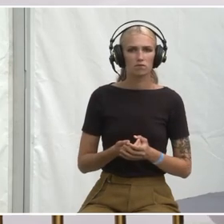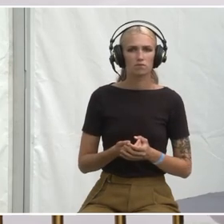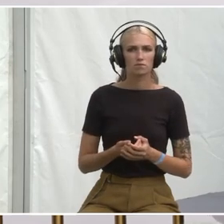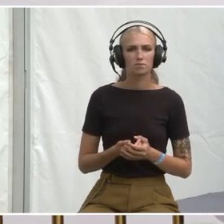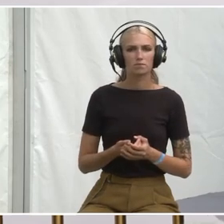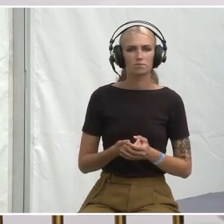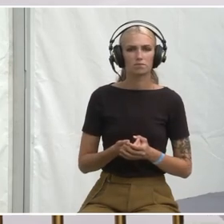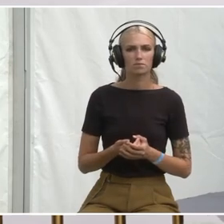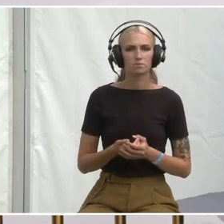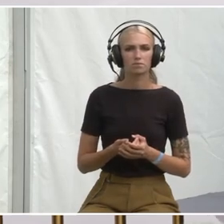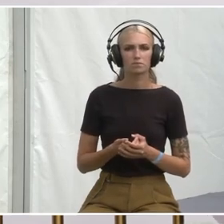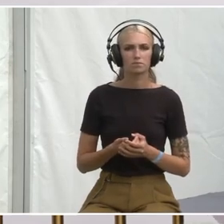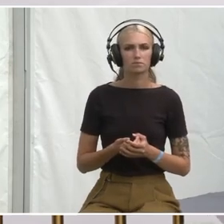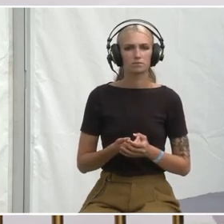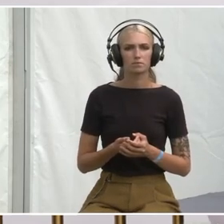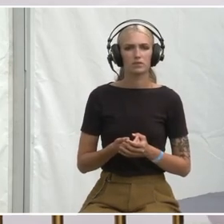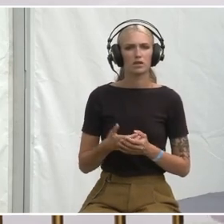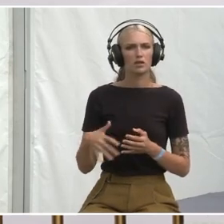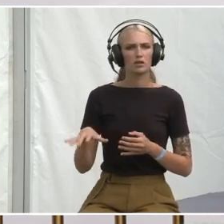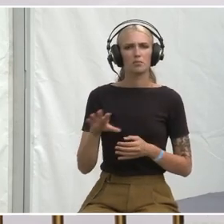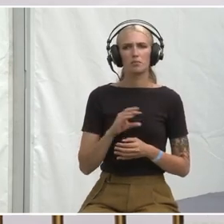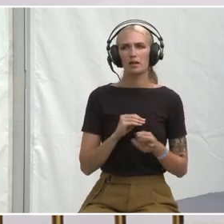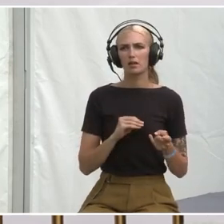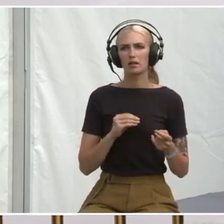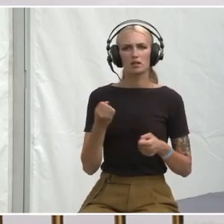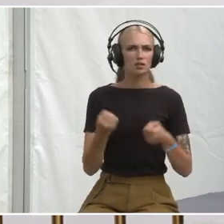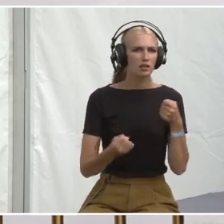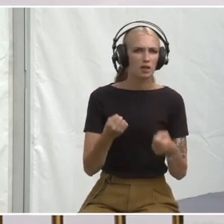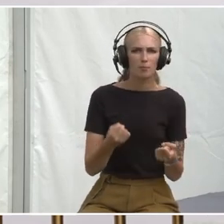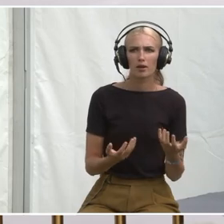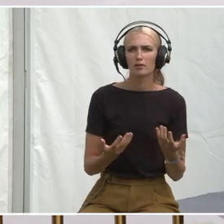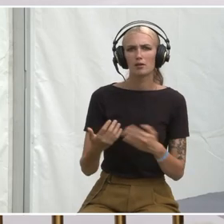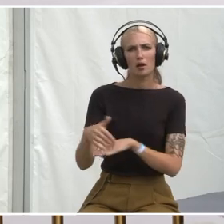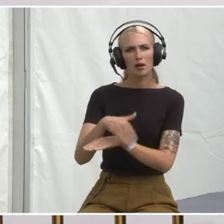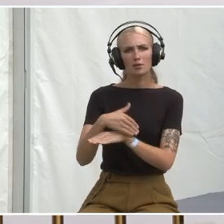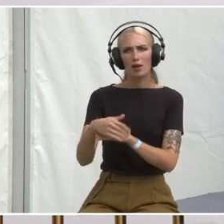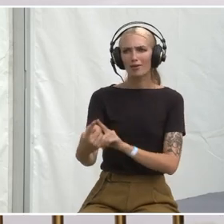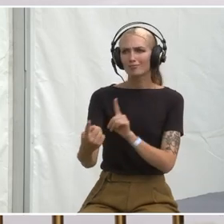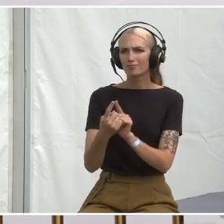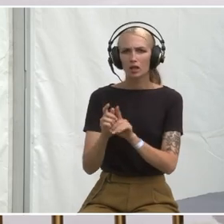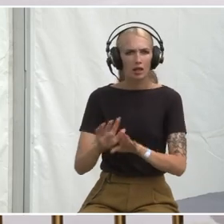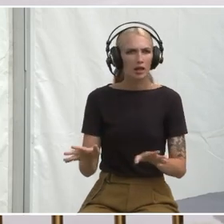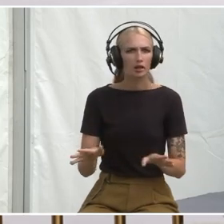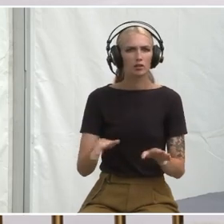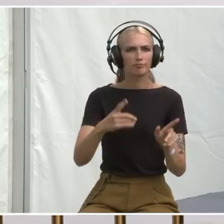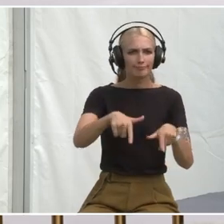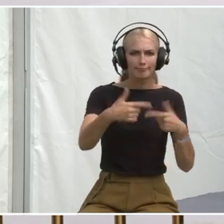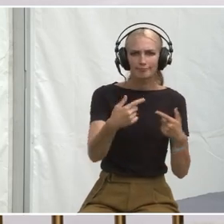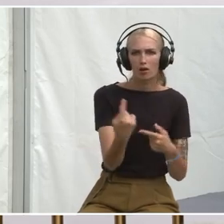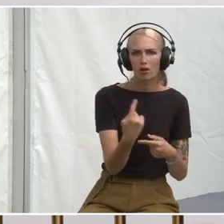say. We don't walk, we drive. We don't meet in the physical room, we meet in the digital room